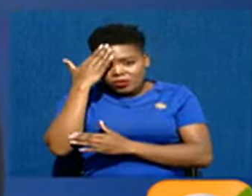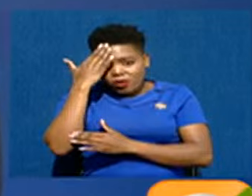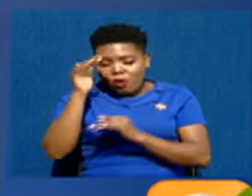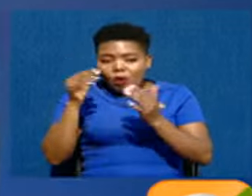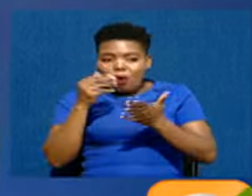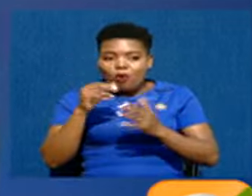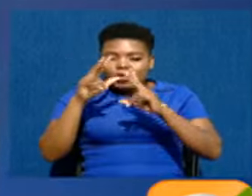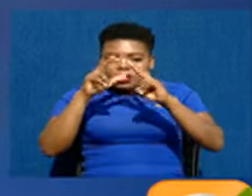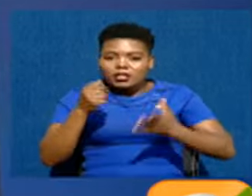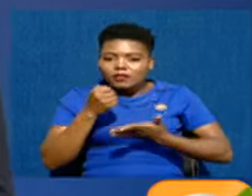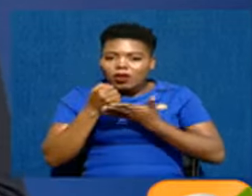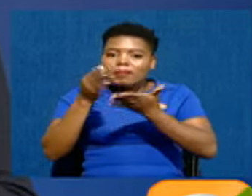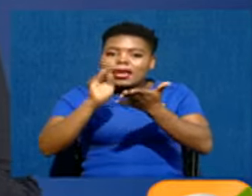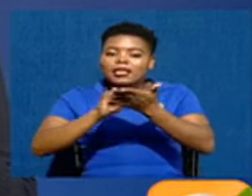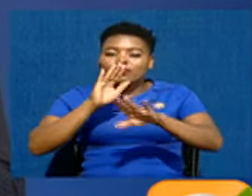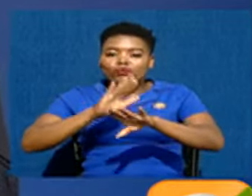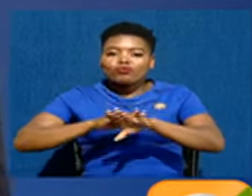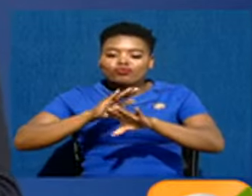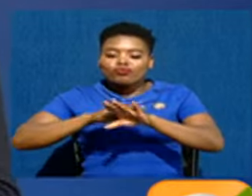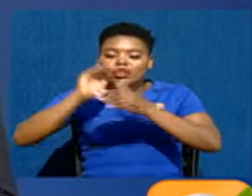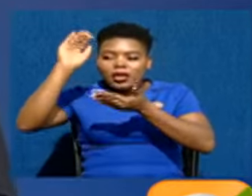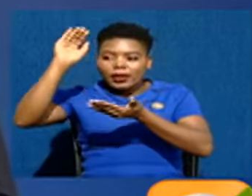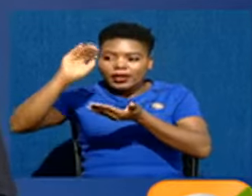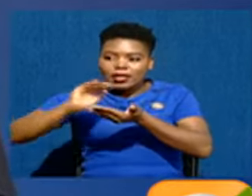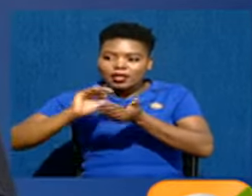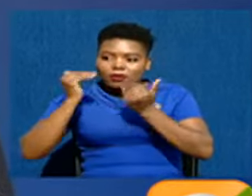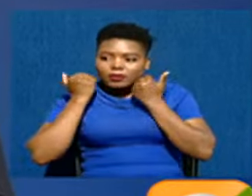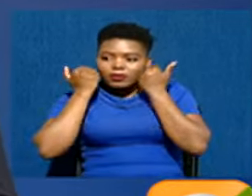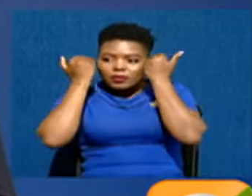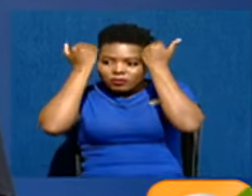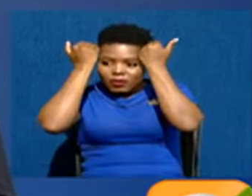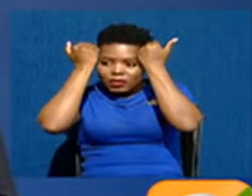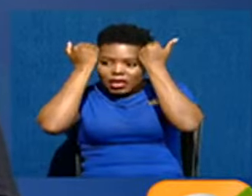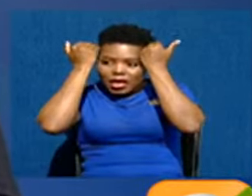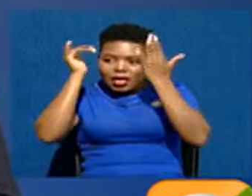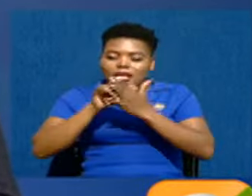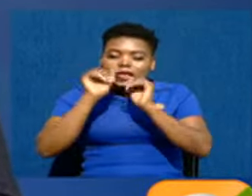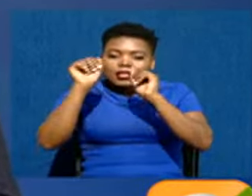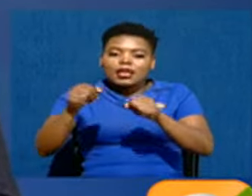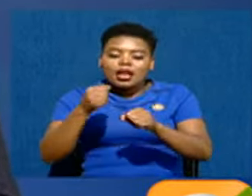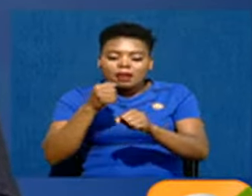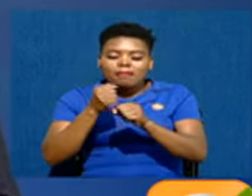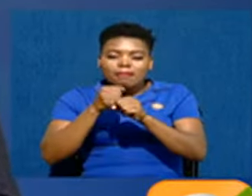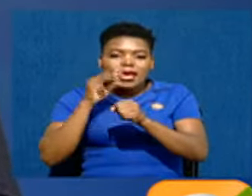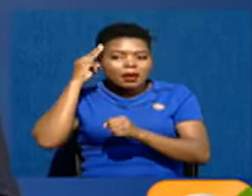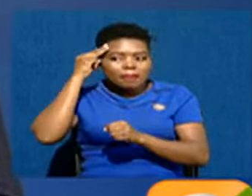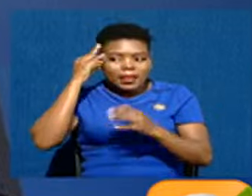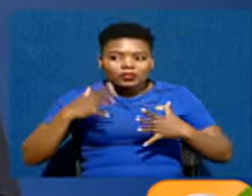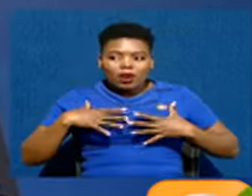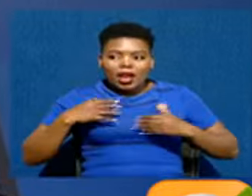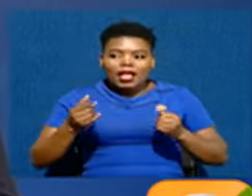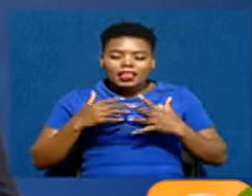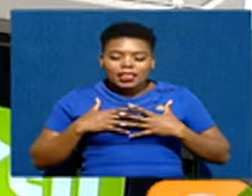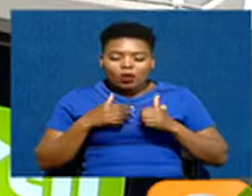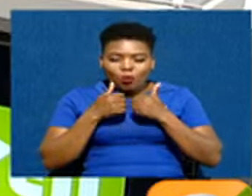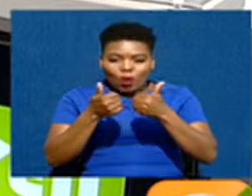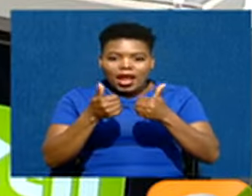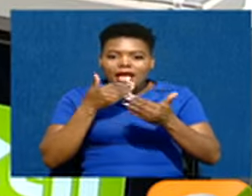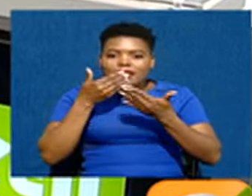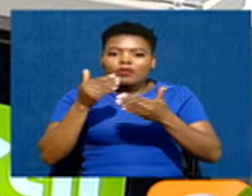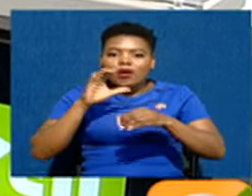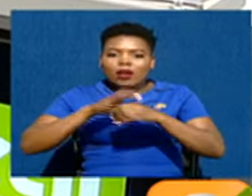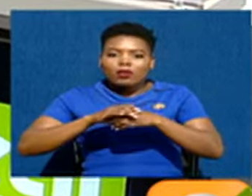just for calling out on people to seek help, and that being a great step of courage as well. Thank you so much for joining us,